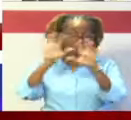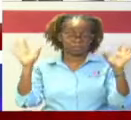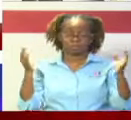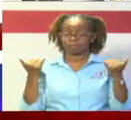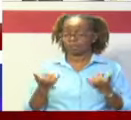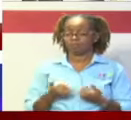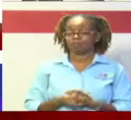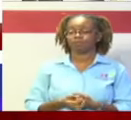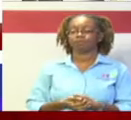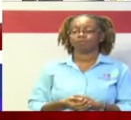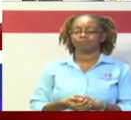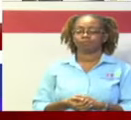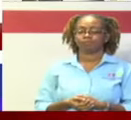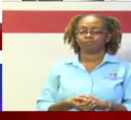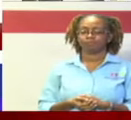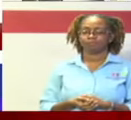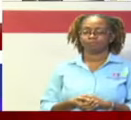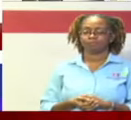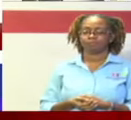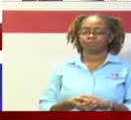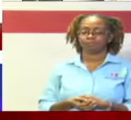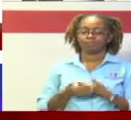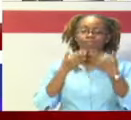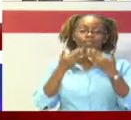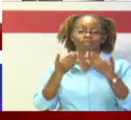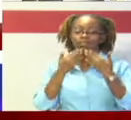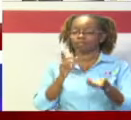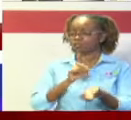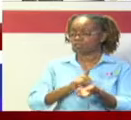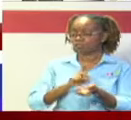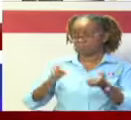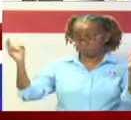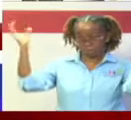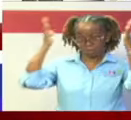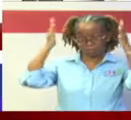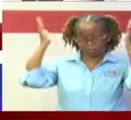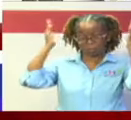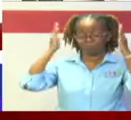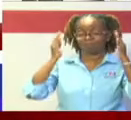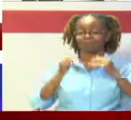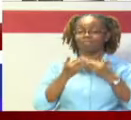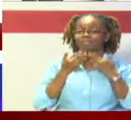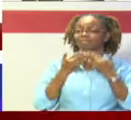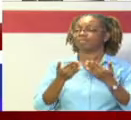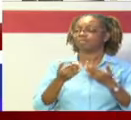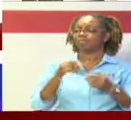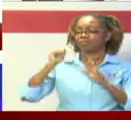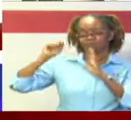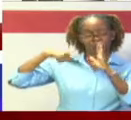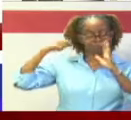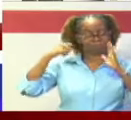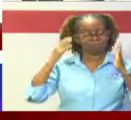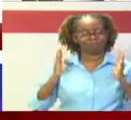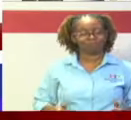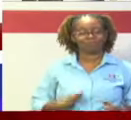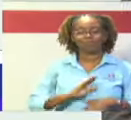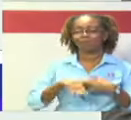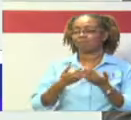our panelists, and of course our media representatives for your very engaging questions. We have come to the end of today's